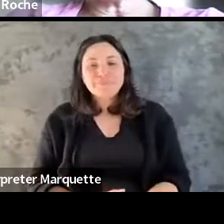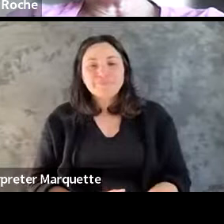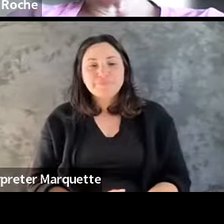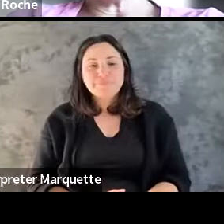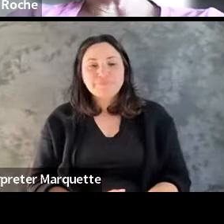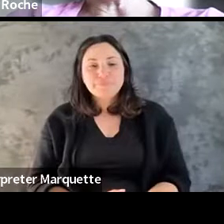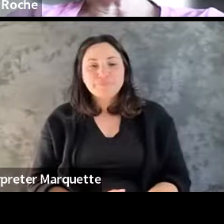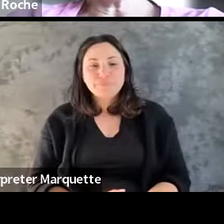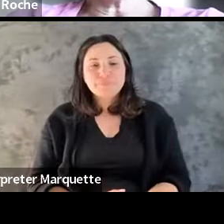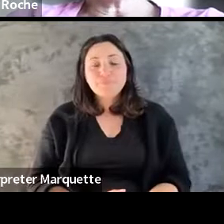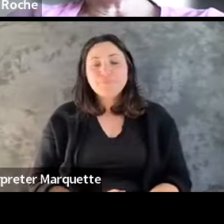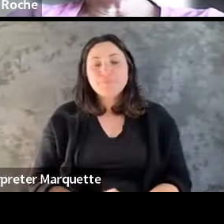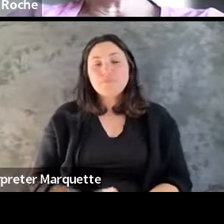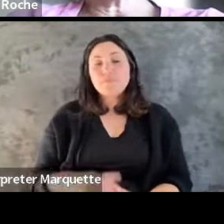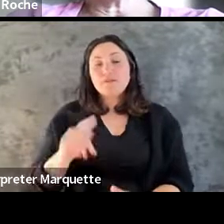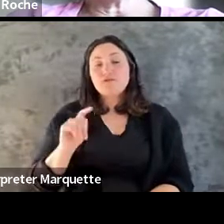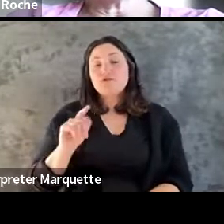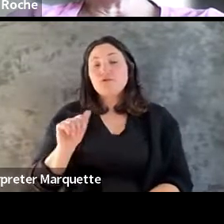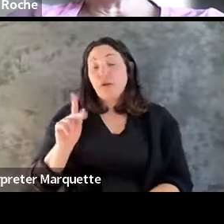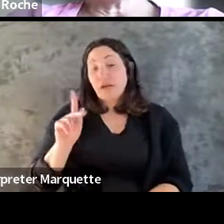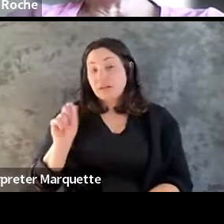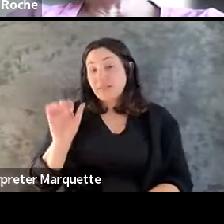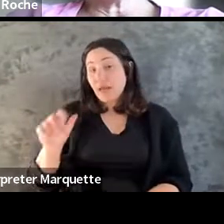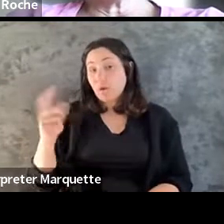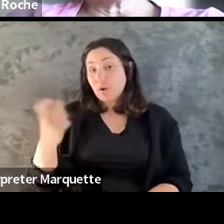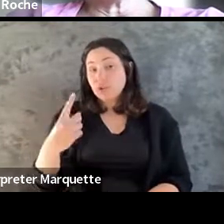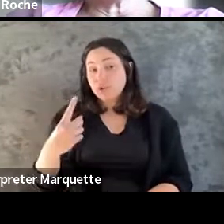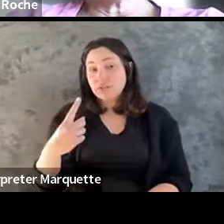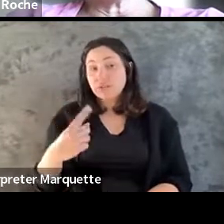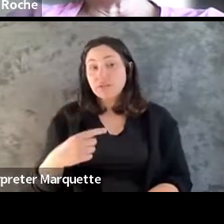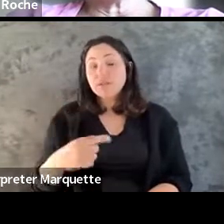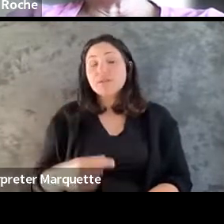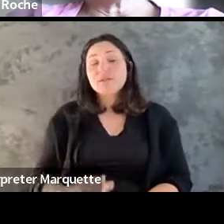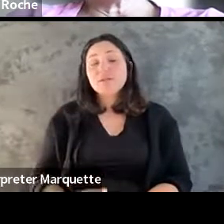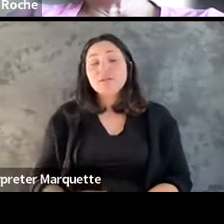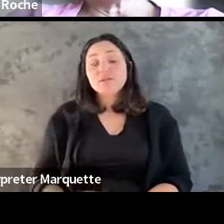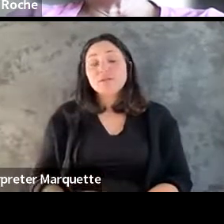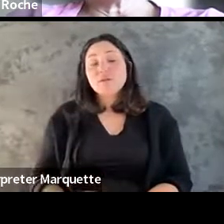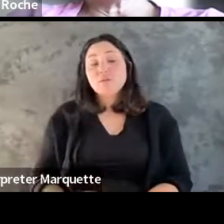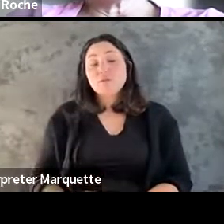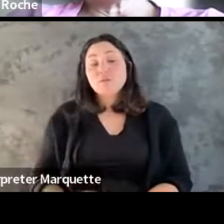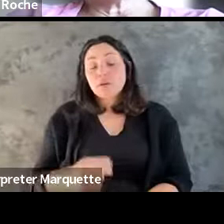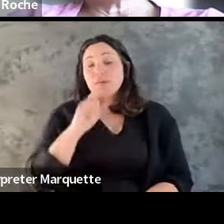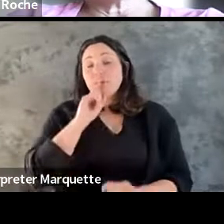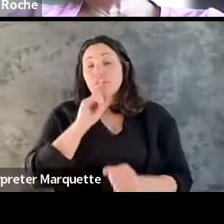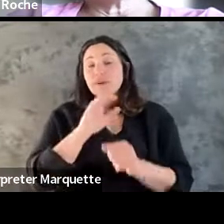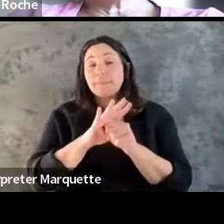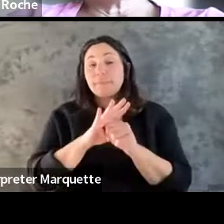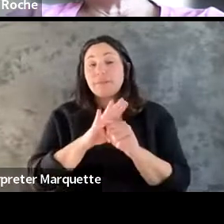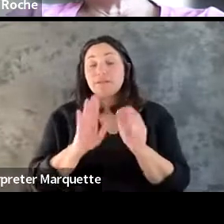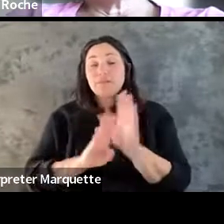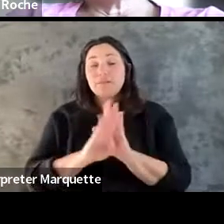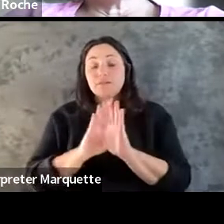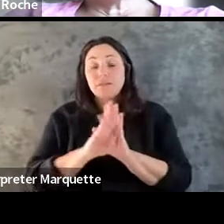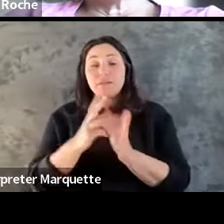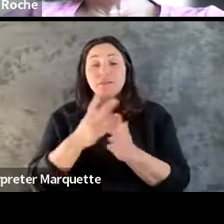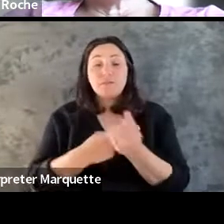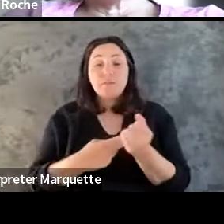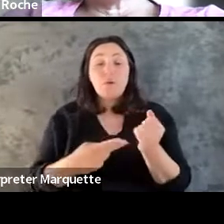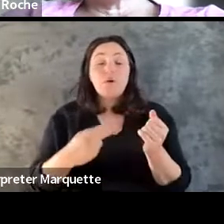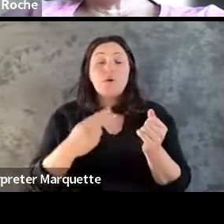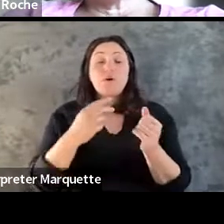So I'll take that question. We're very committed to the development of both our German and